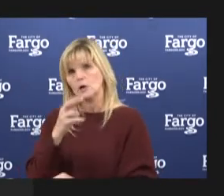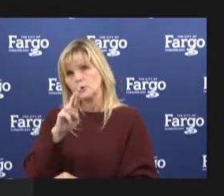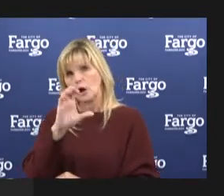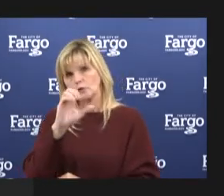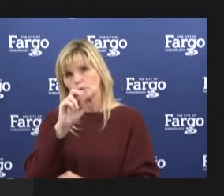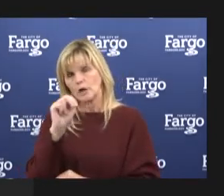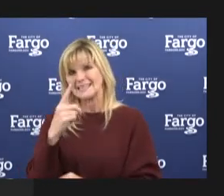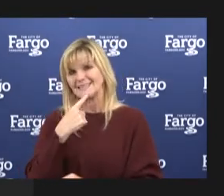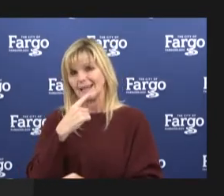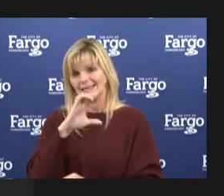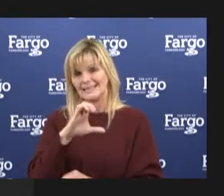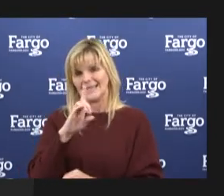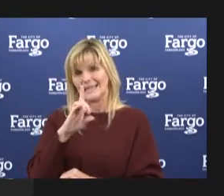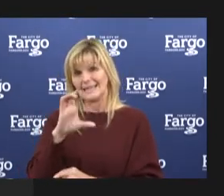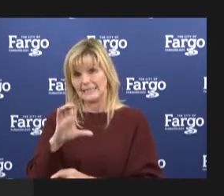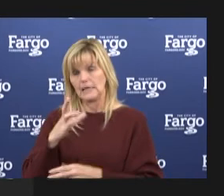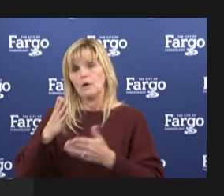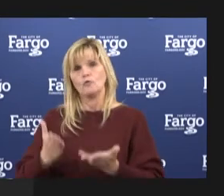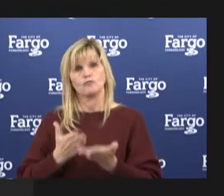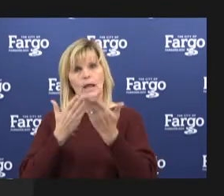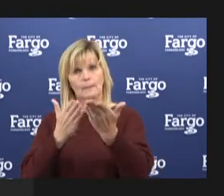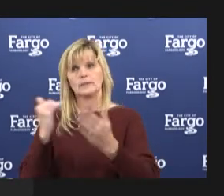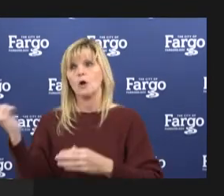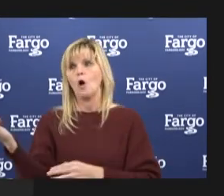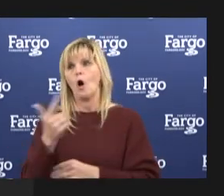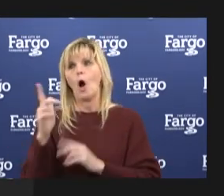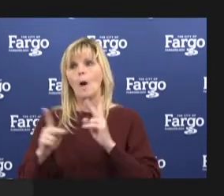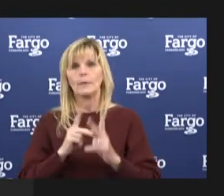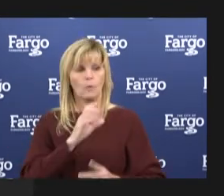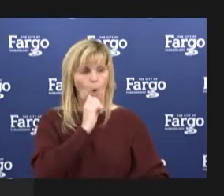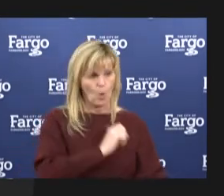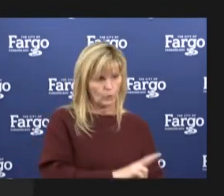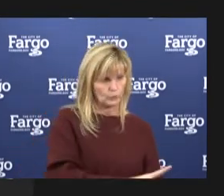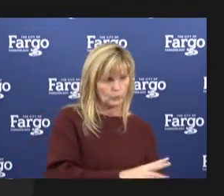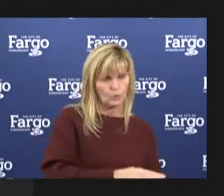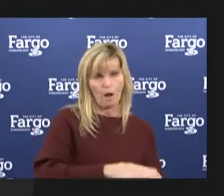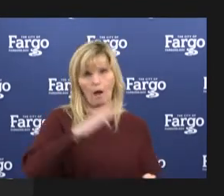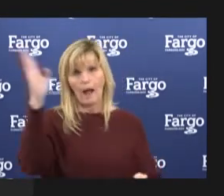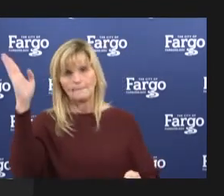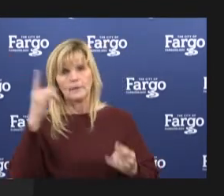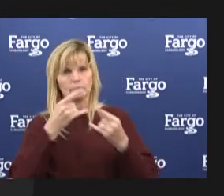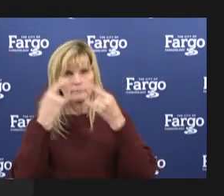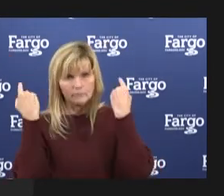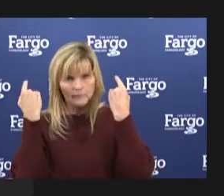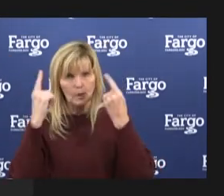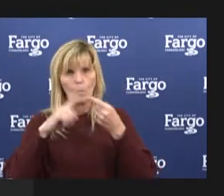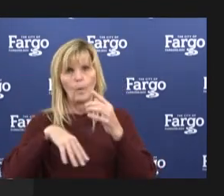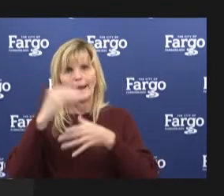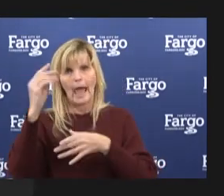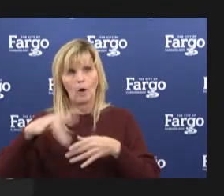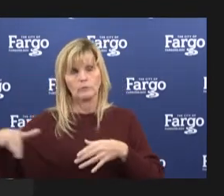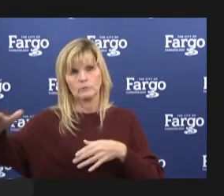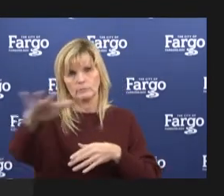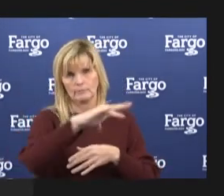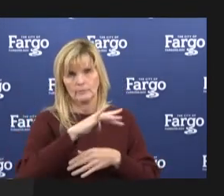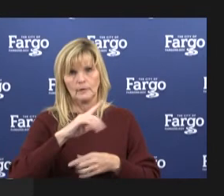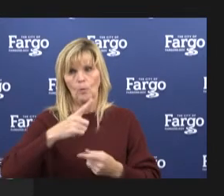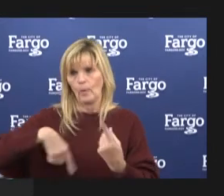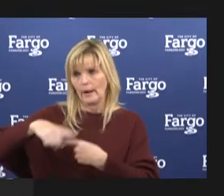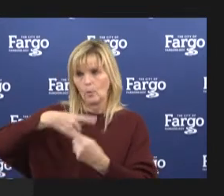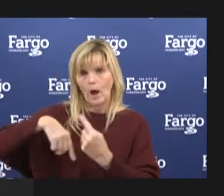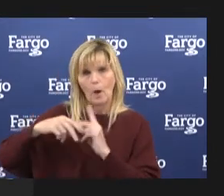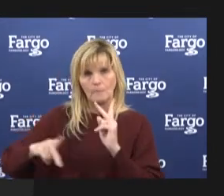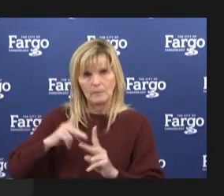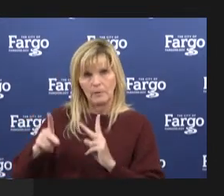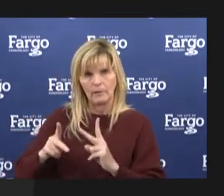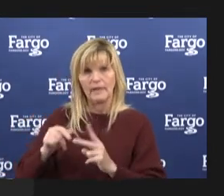that the CDC recommends that all people over age 2 wear cloth masks when out in public settings and when around people who don't